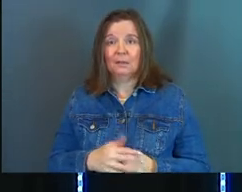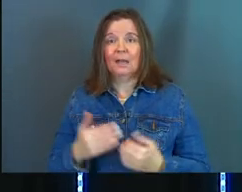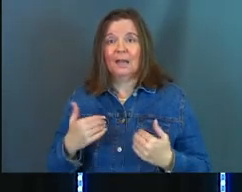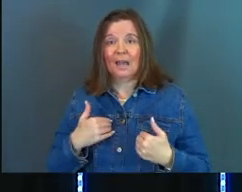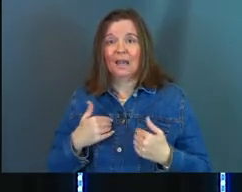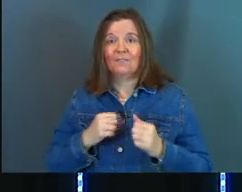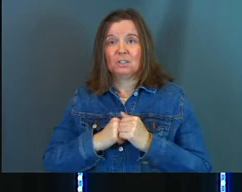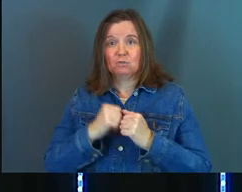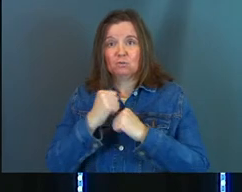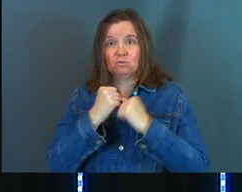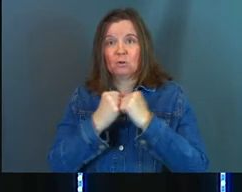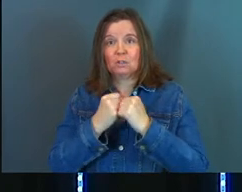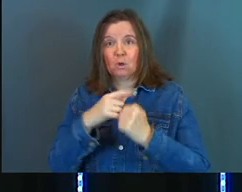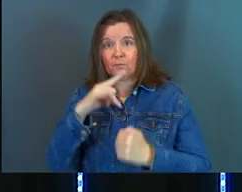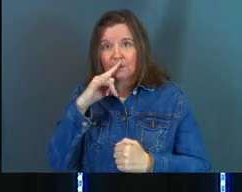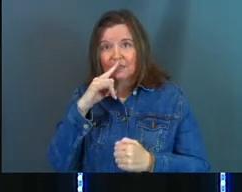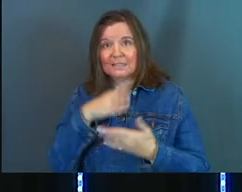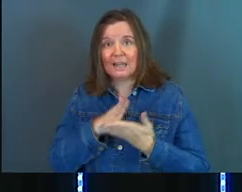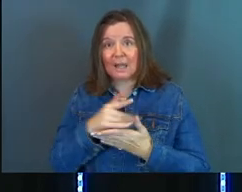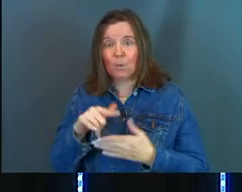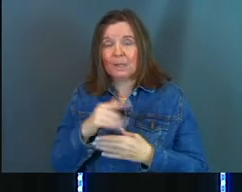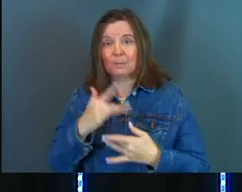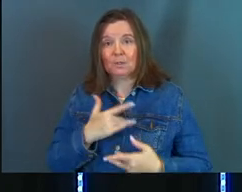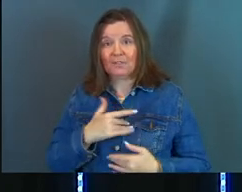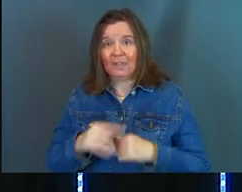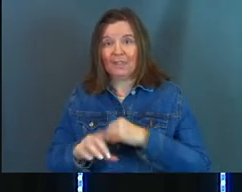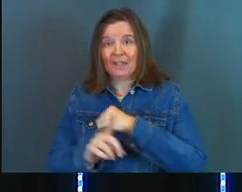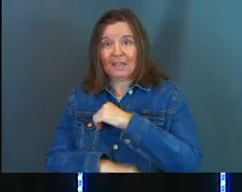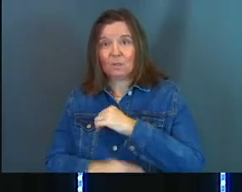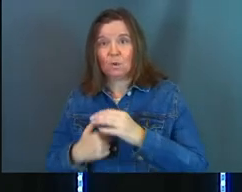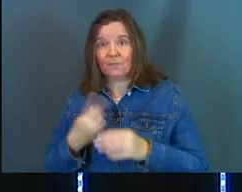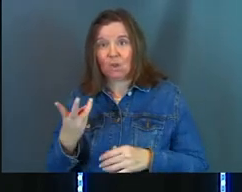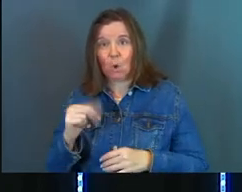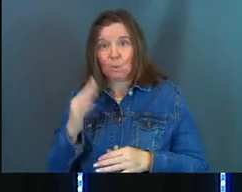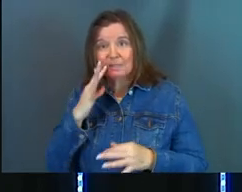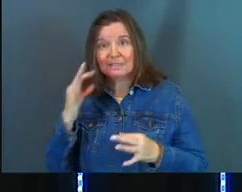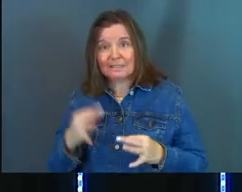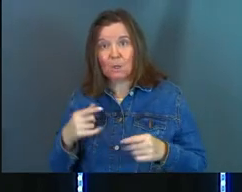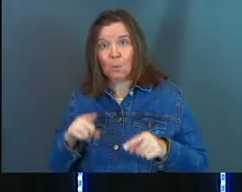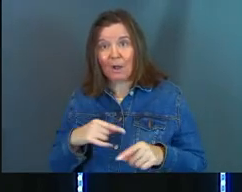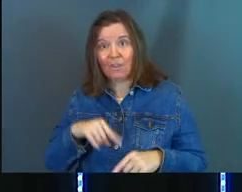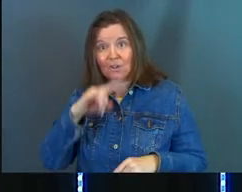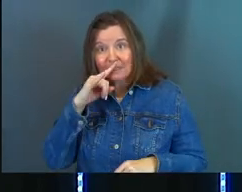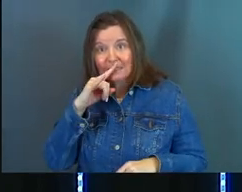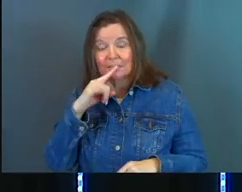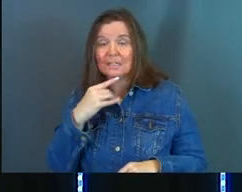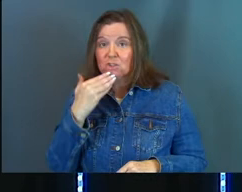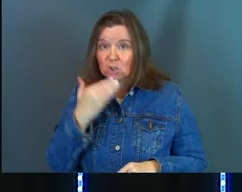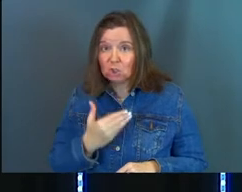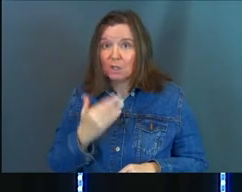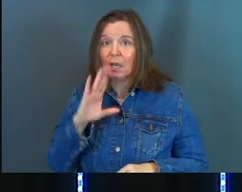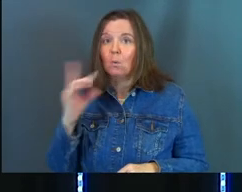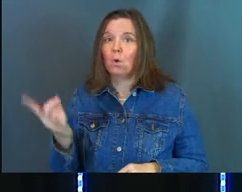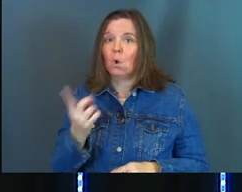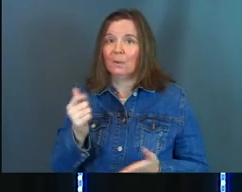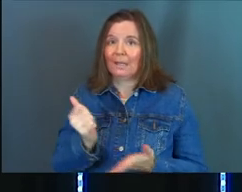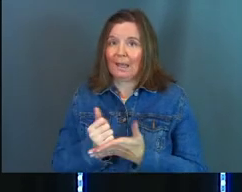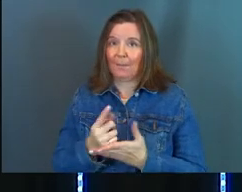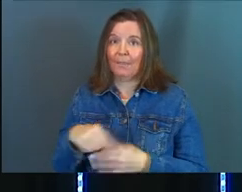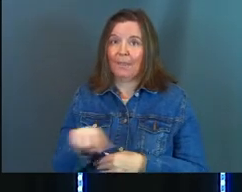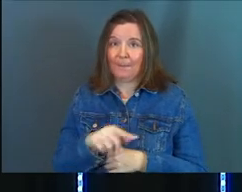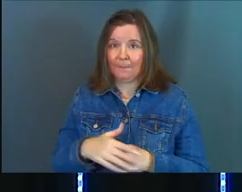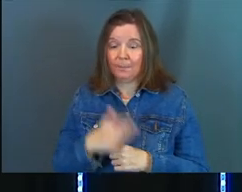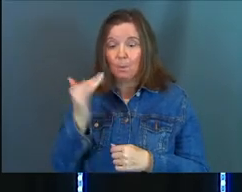And having some structure over your kids and allowing them to feel the consequences of their own decisions while they're kids is good and will only help